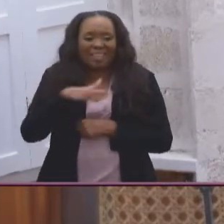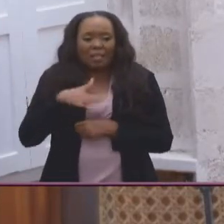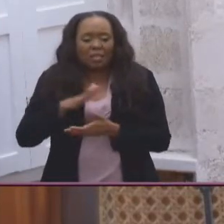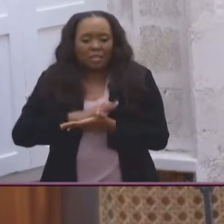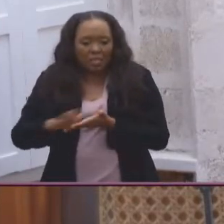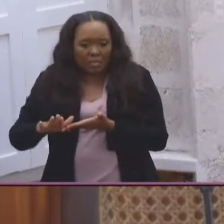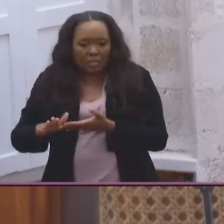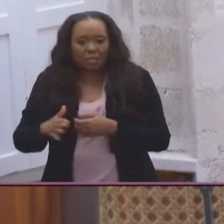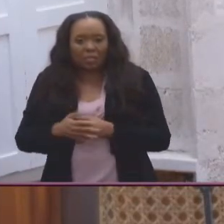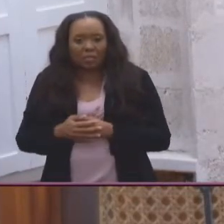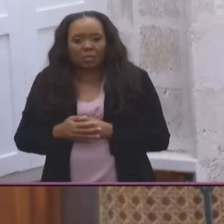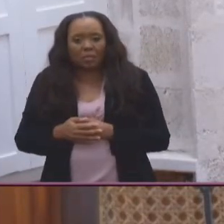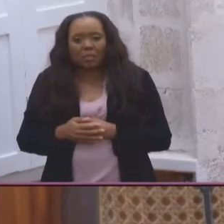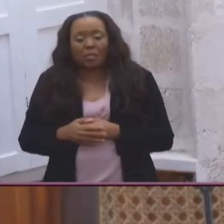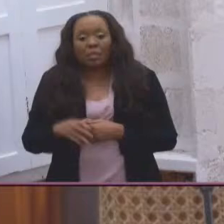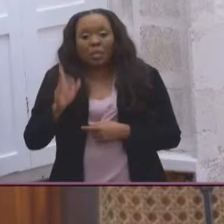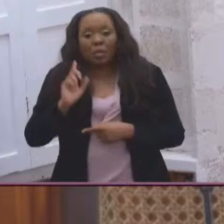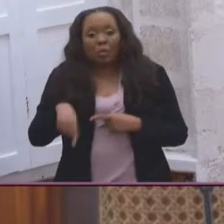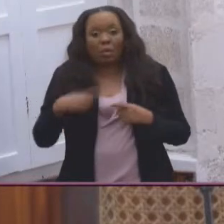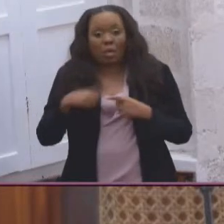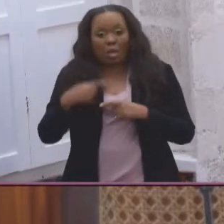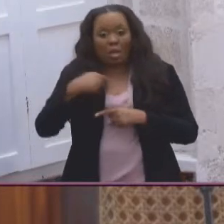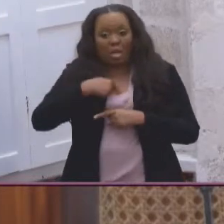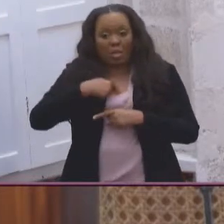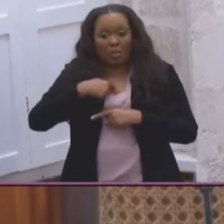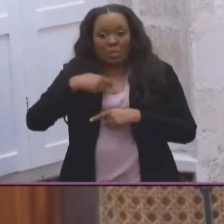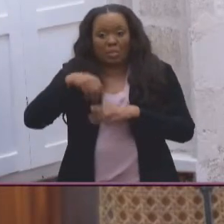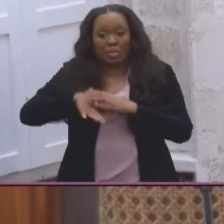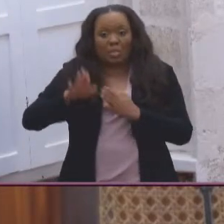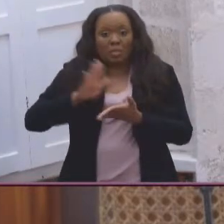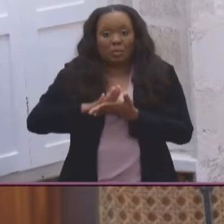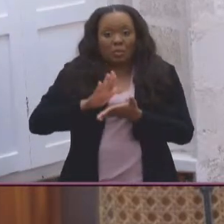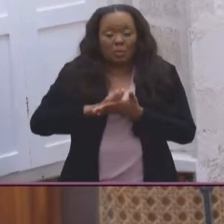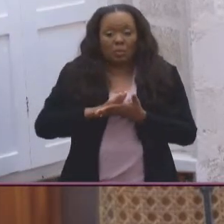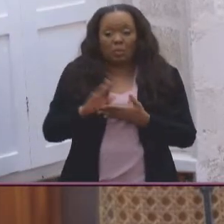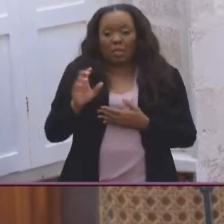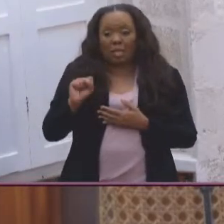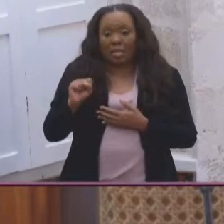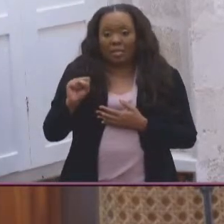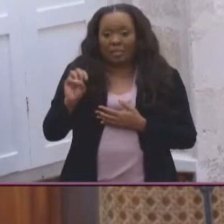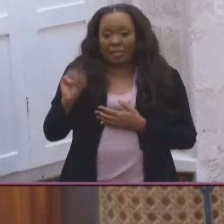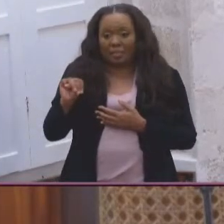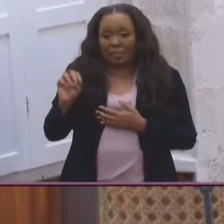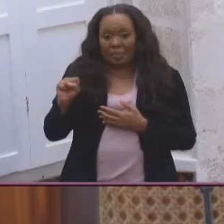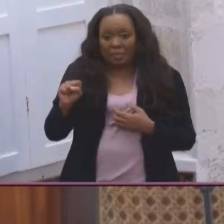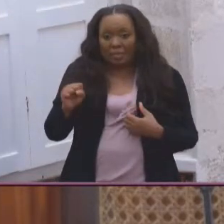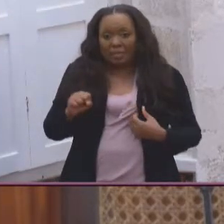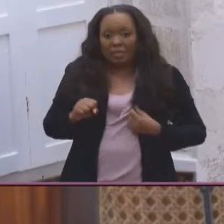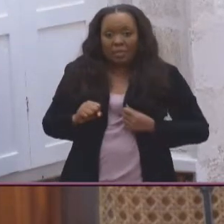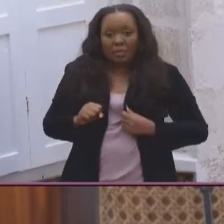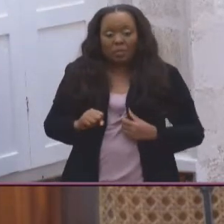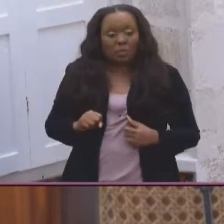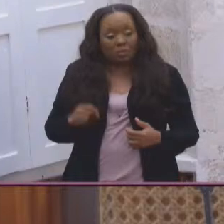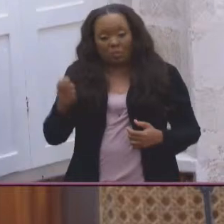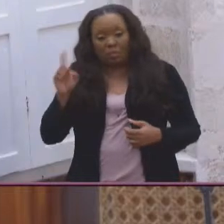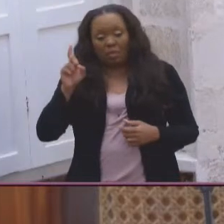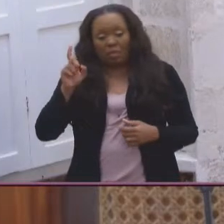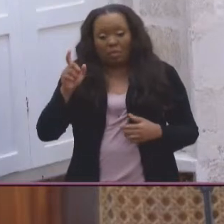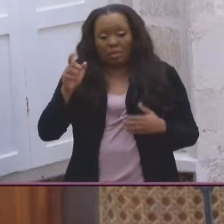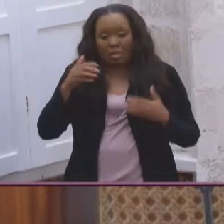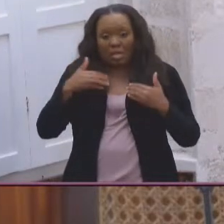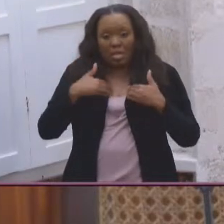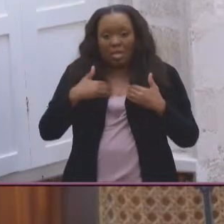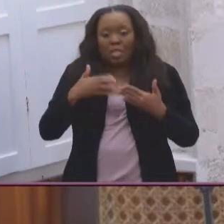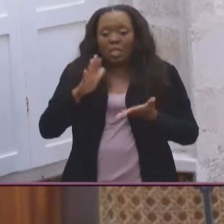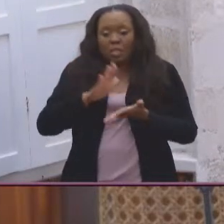when I was a schoolgirl at St. Michael's School, we used to have school cleanups. We were